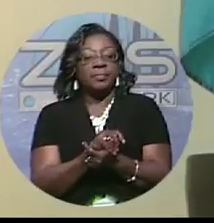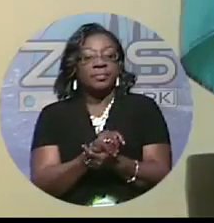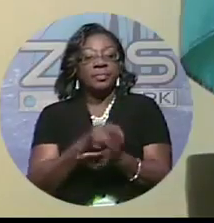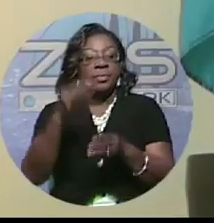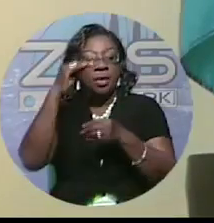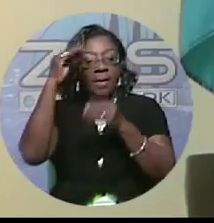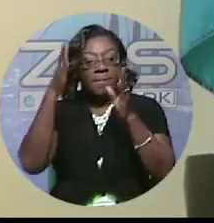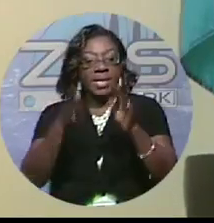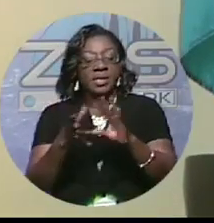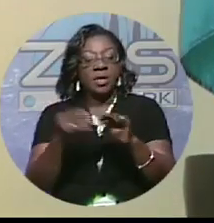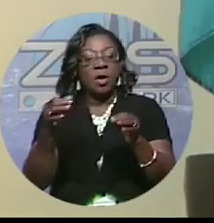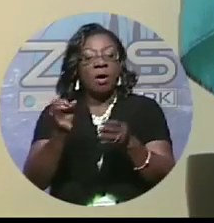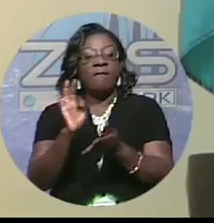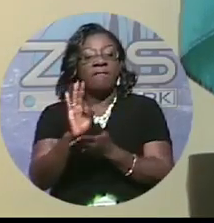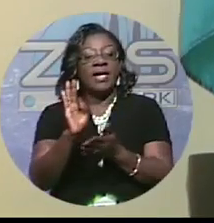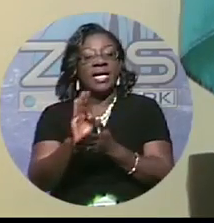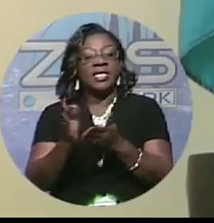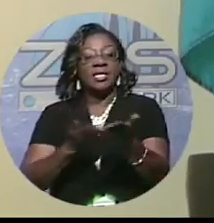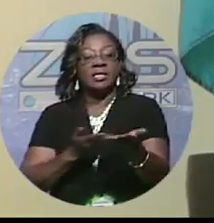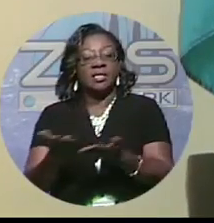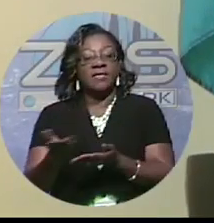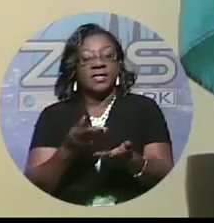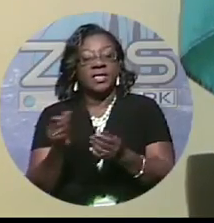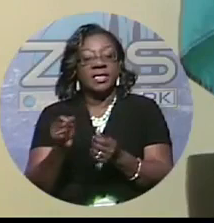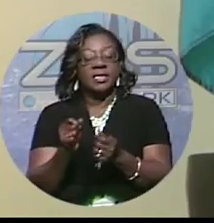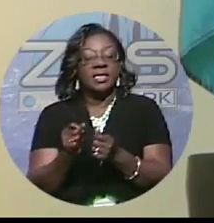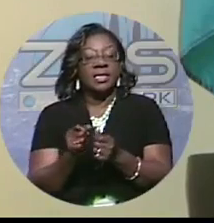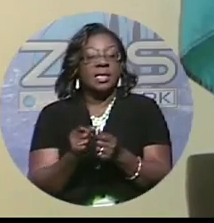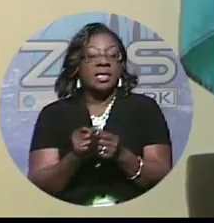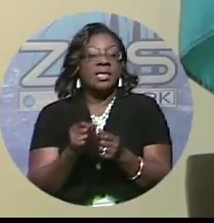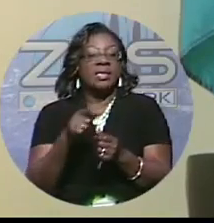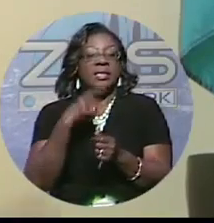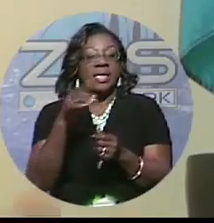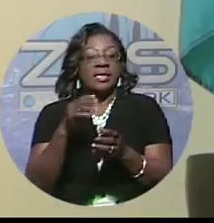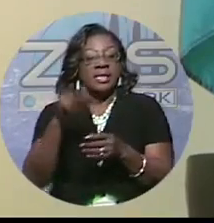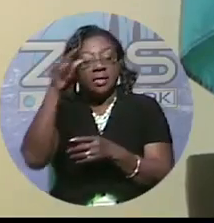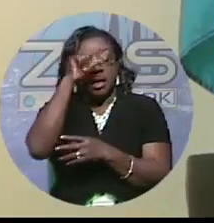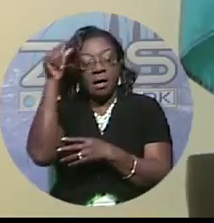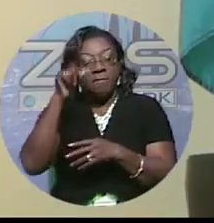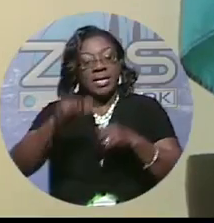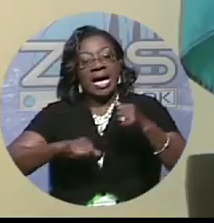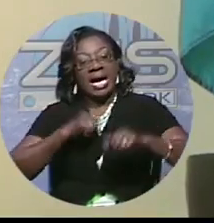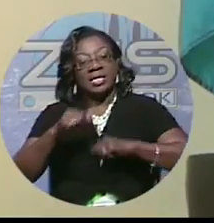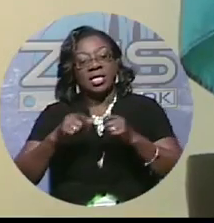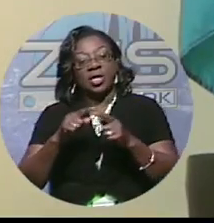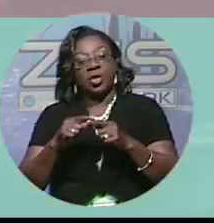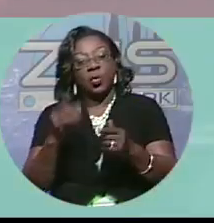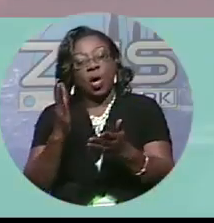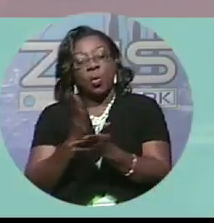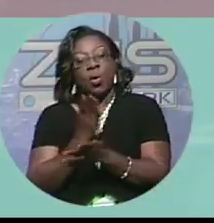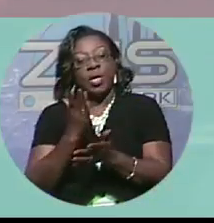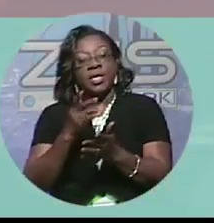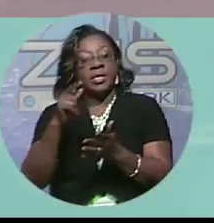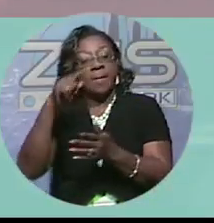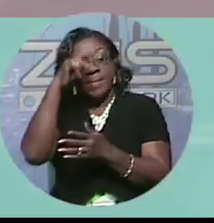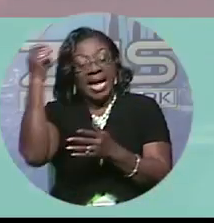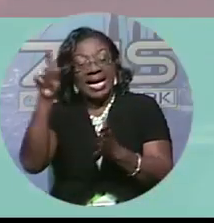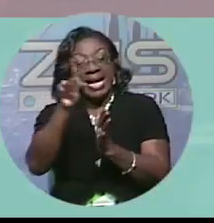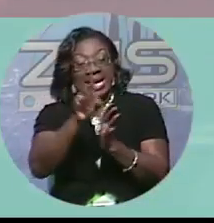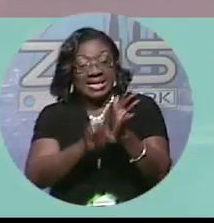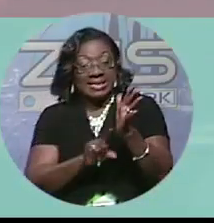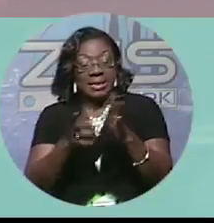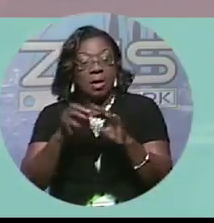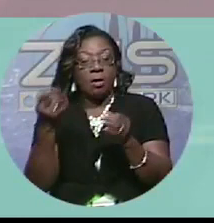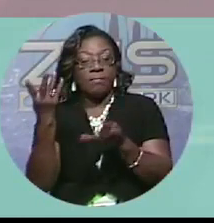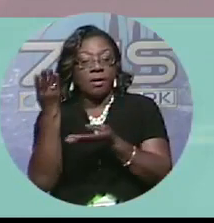Minister of Financial Services Hope Strawn spoke of the local industry and the government's action to avoid blacklisting.